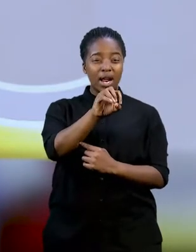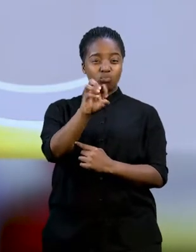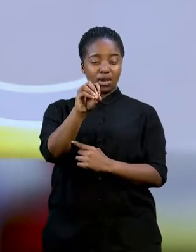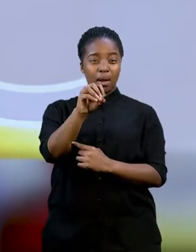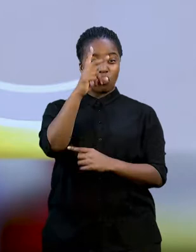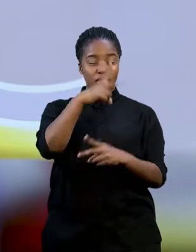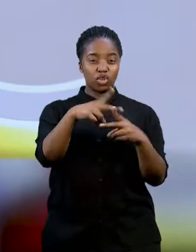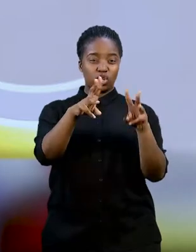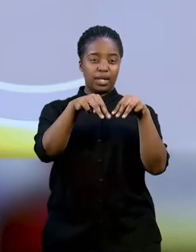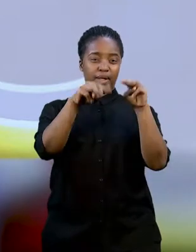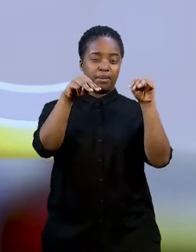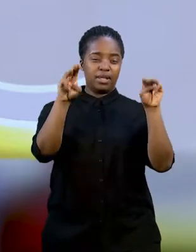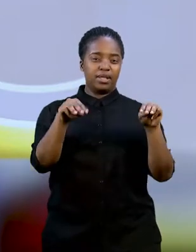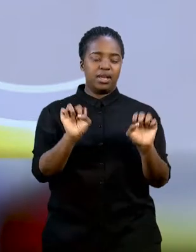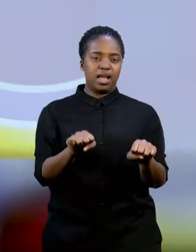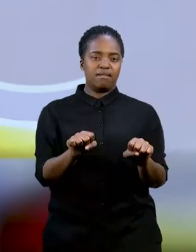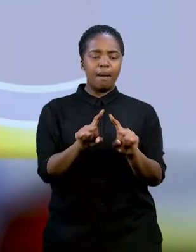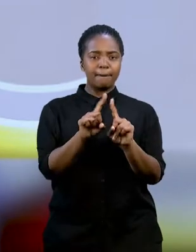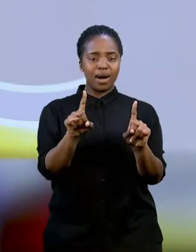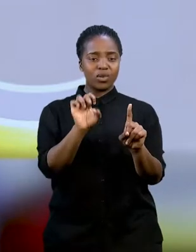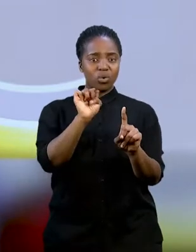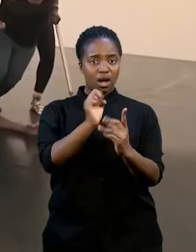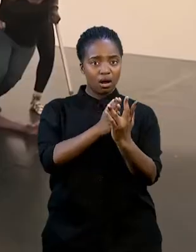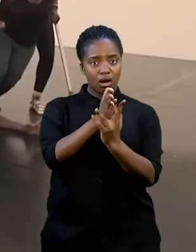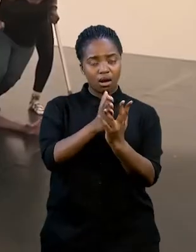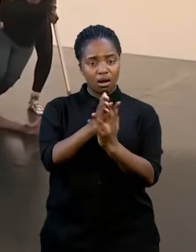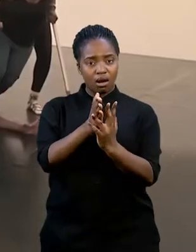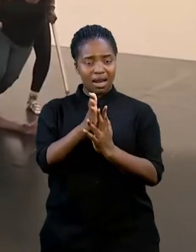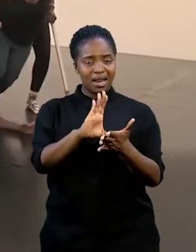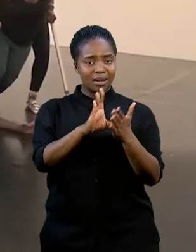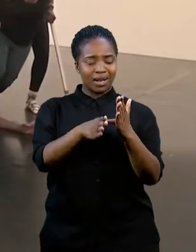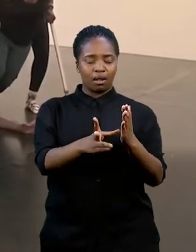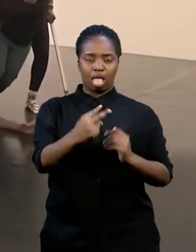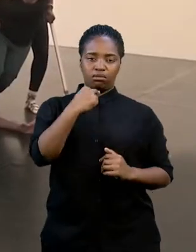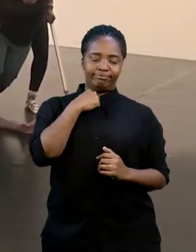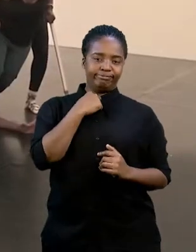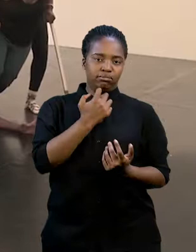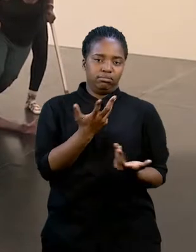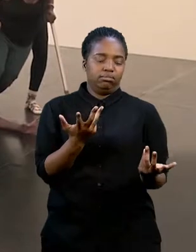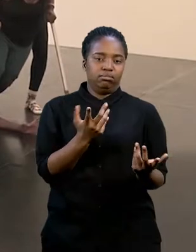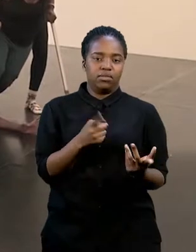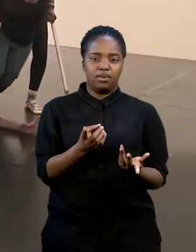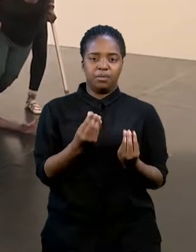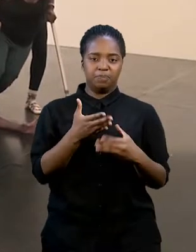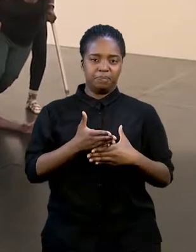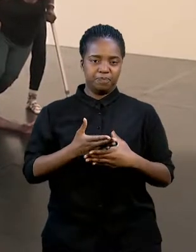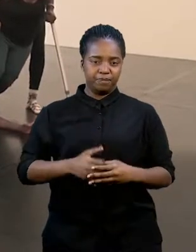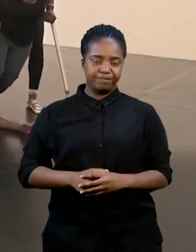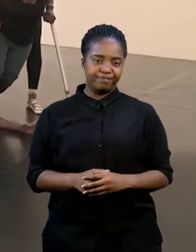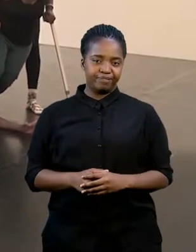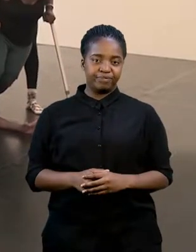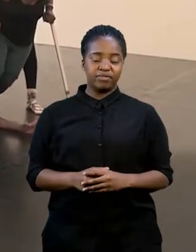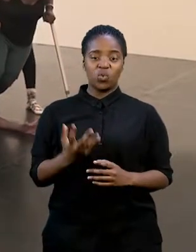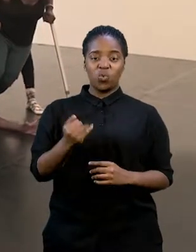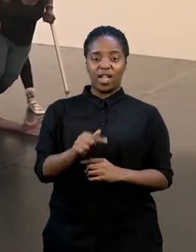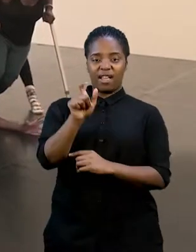ya di-professional theaters. Empa ho kenyelletswa ha basebetsi ba tswakilweng ho santsane ho fokola haholo.